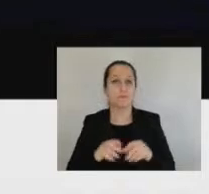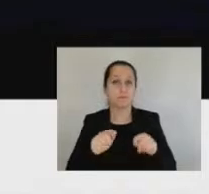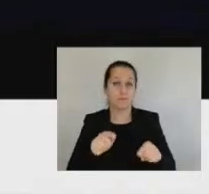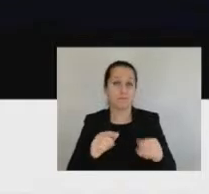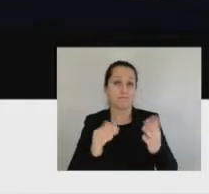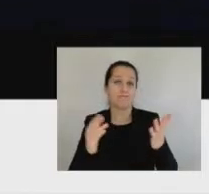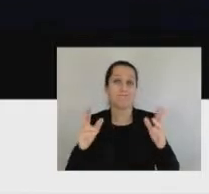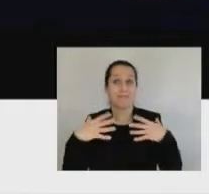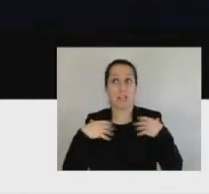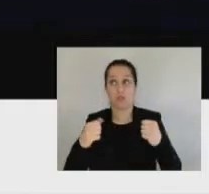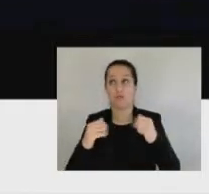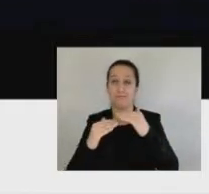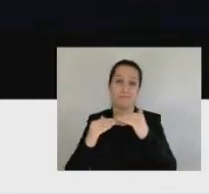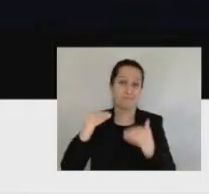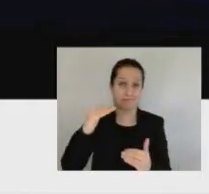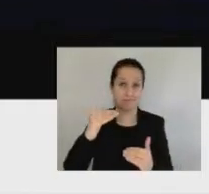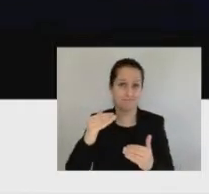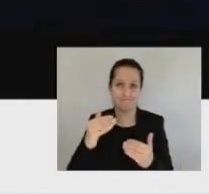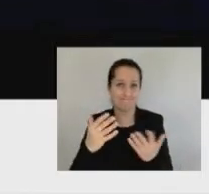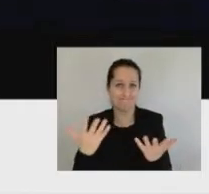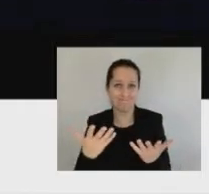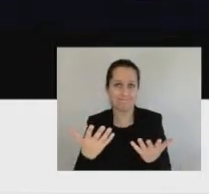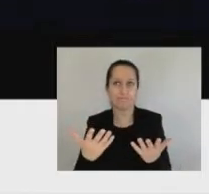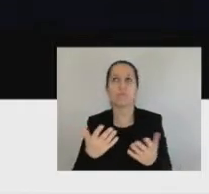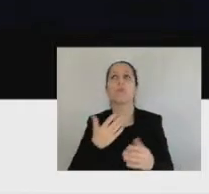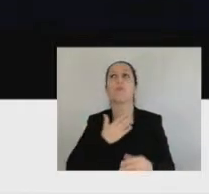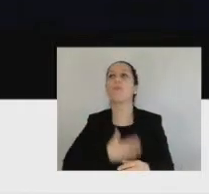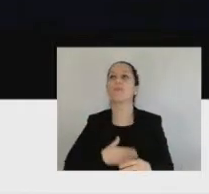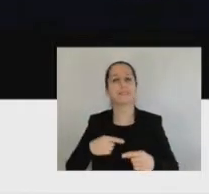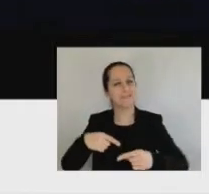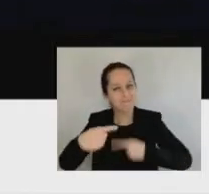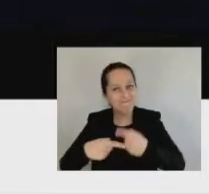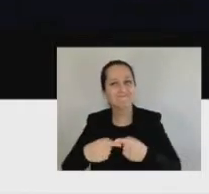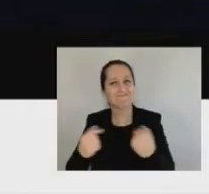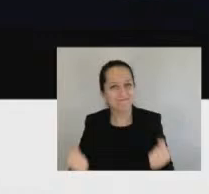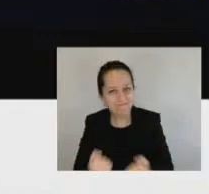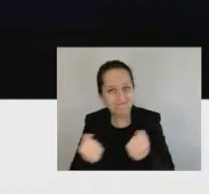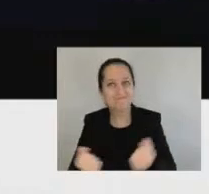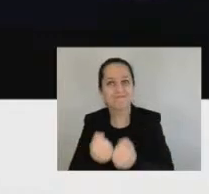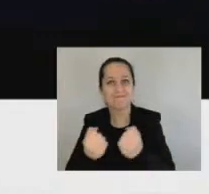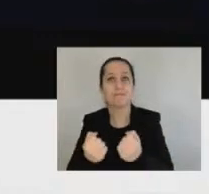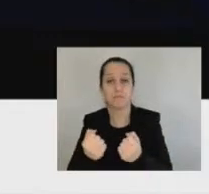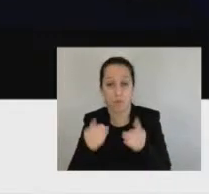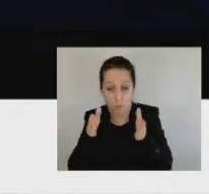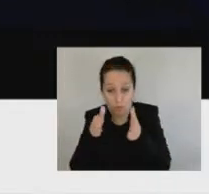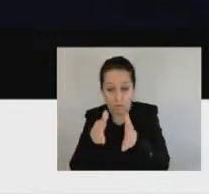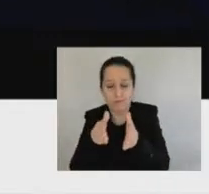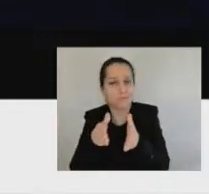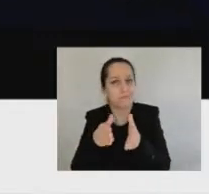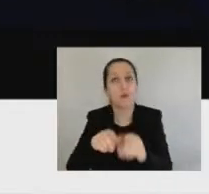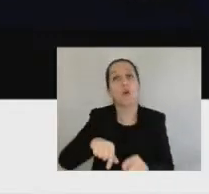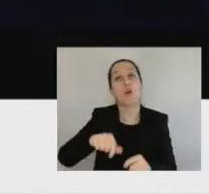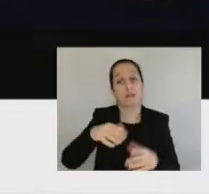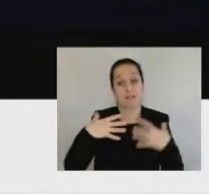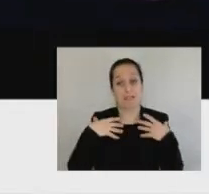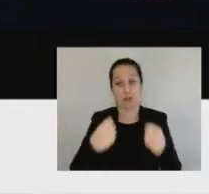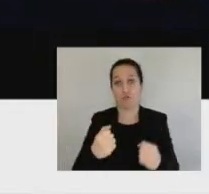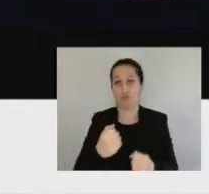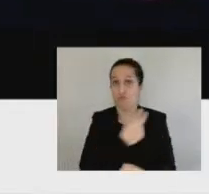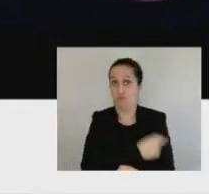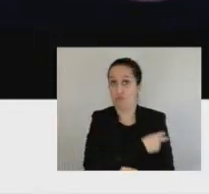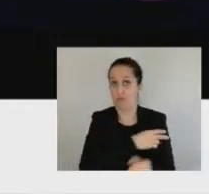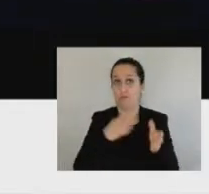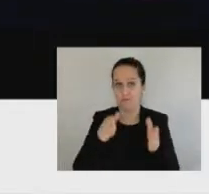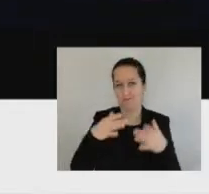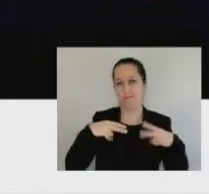And this is related to results in health inequity. We cannot progress if we